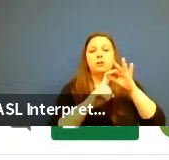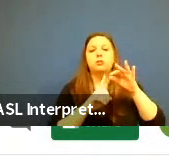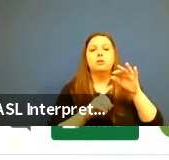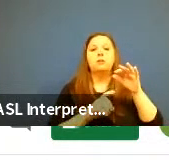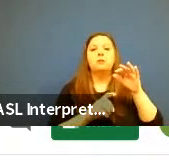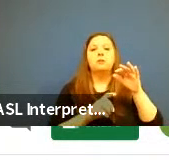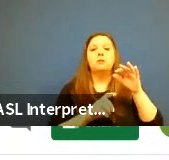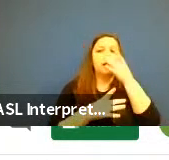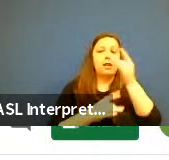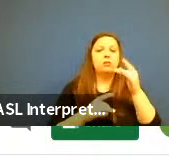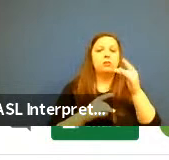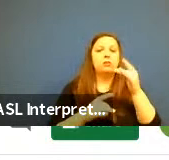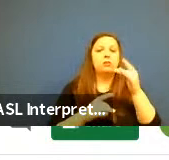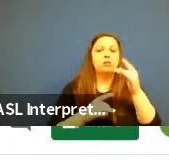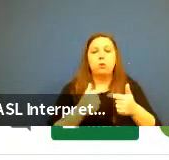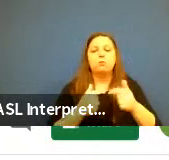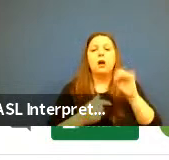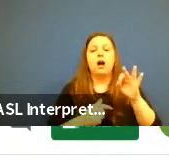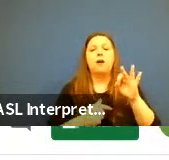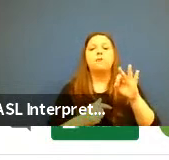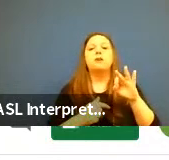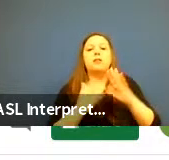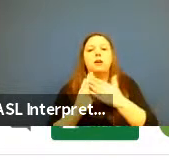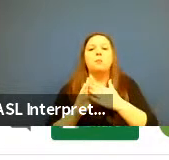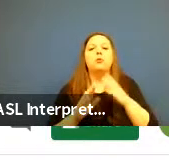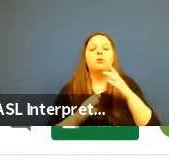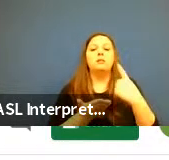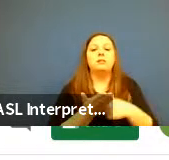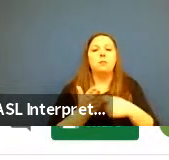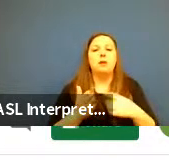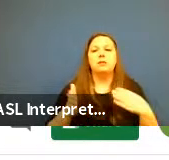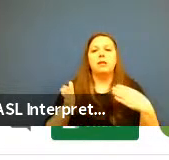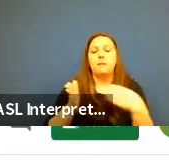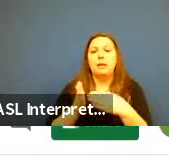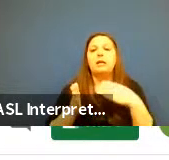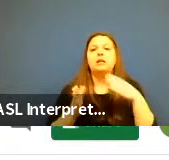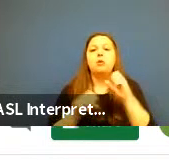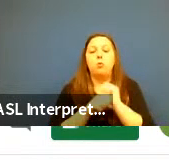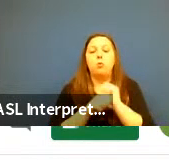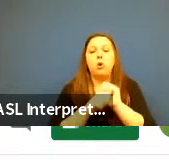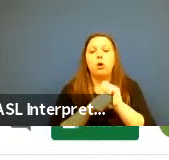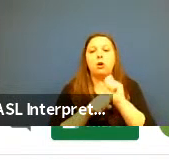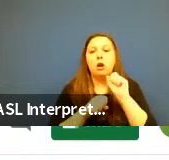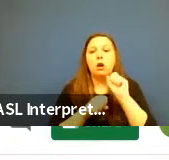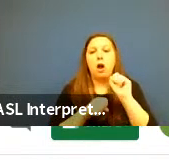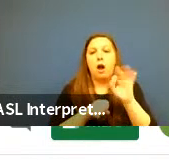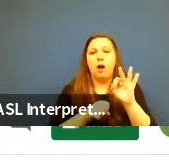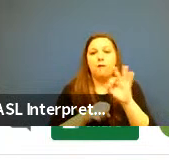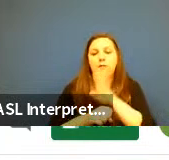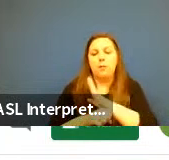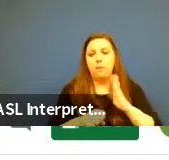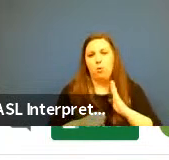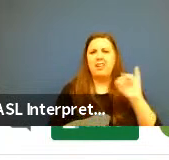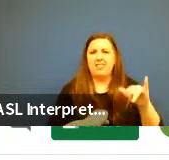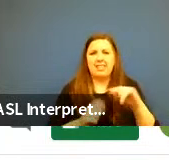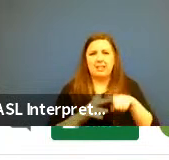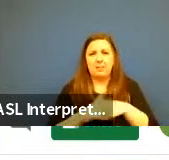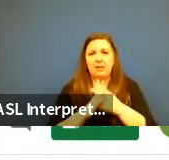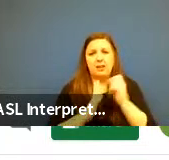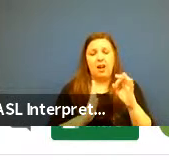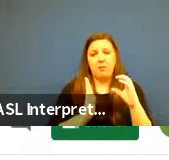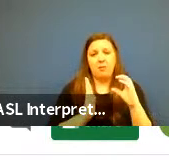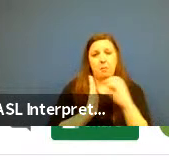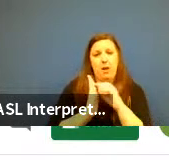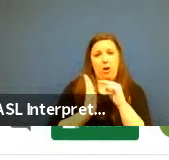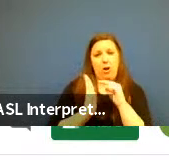has sometimes impeded the work of the board. That's the beginning of the whole paragraph on that. So anyway, that's just my